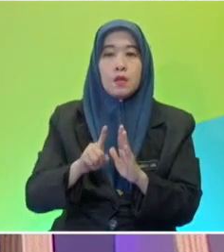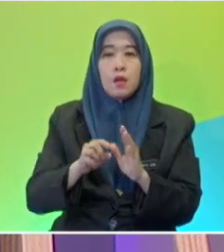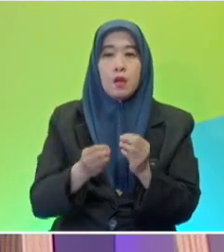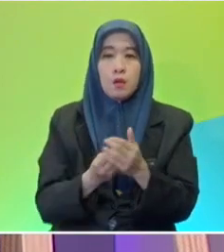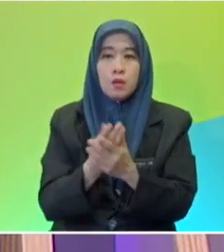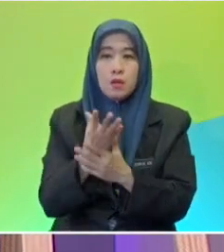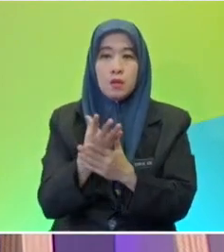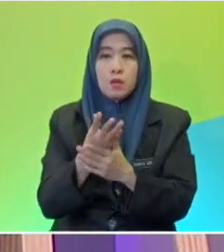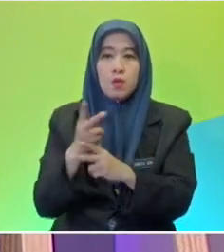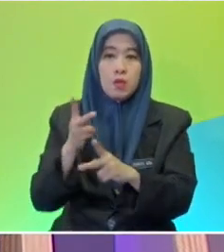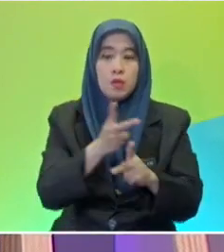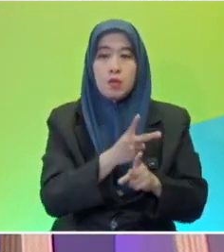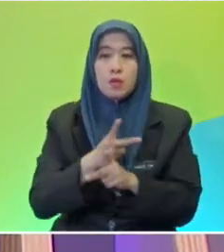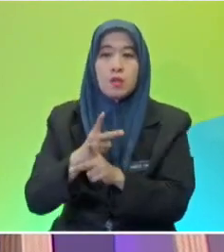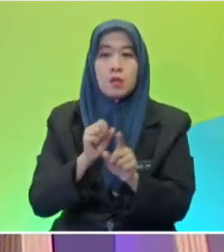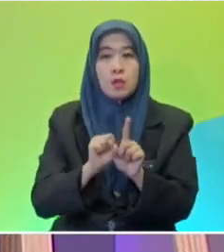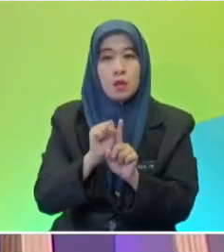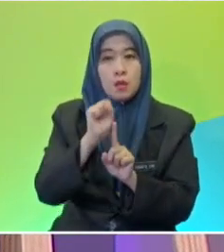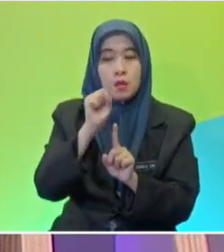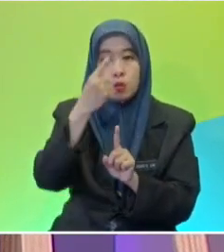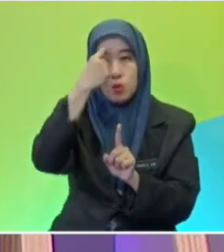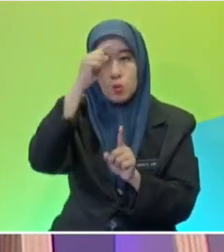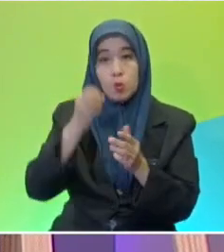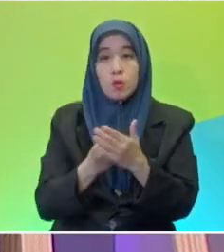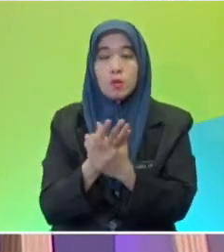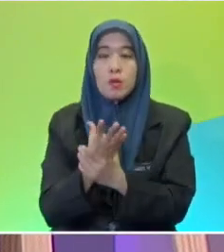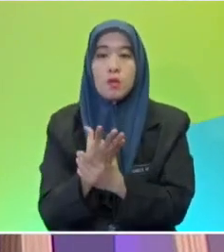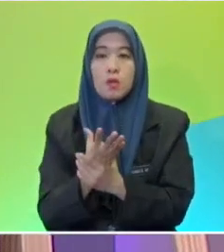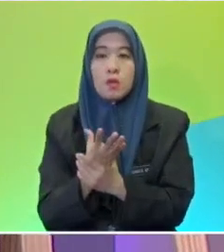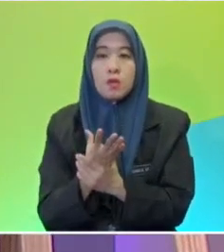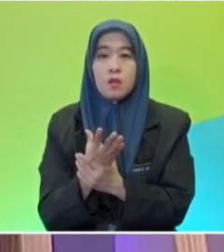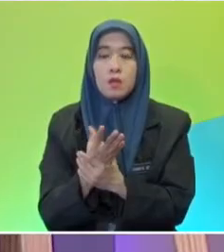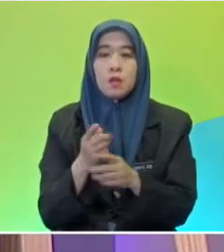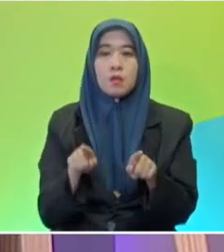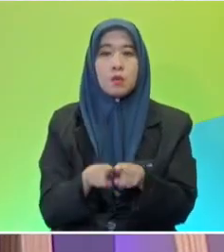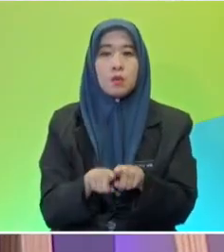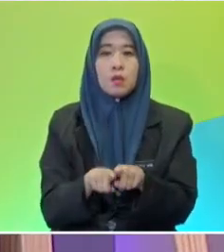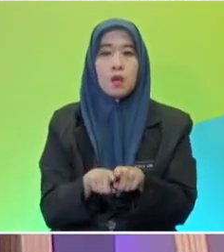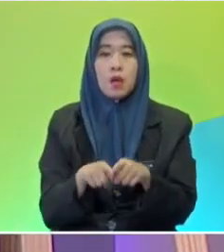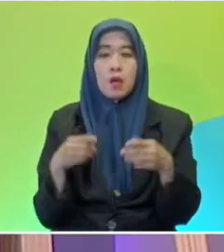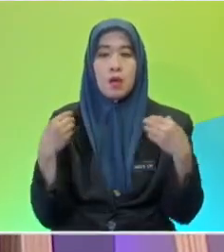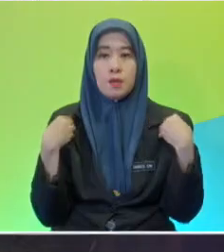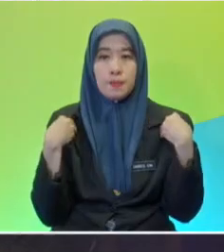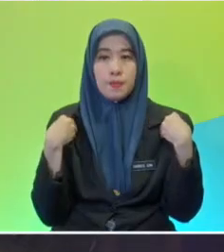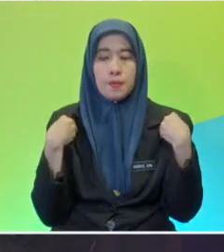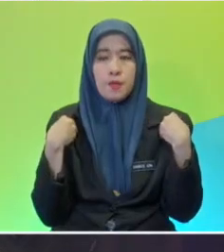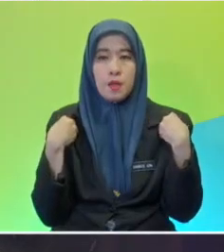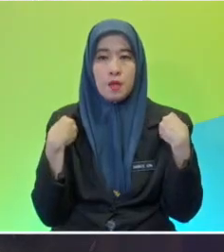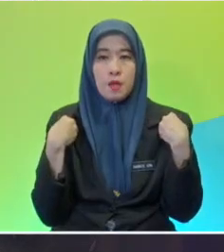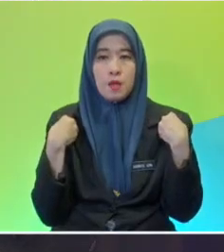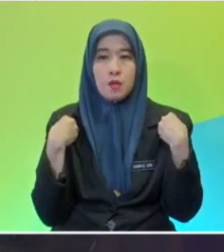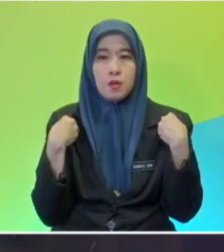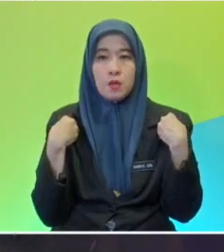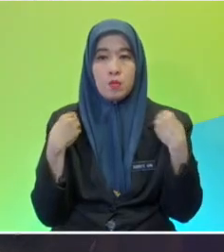need suitable temperature to grow, at the same time they also regulate the temperature. Yes, they also produce,